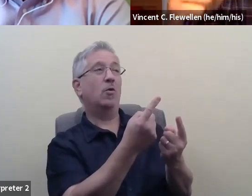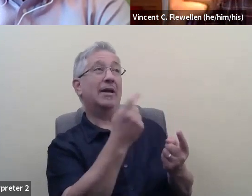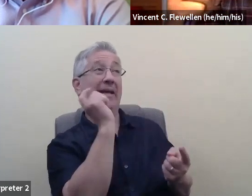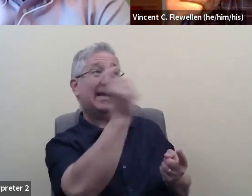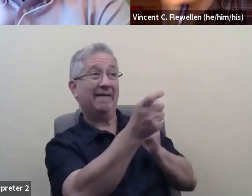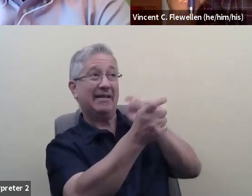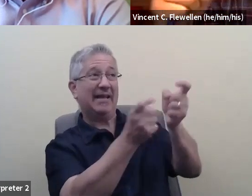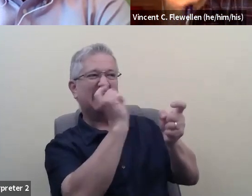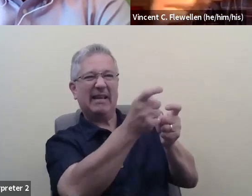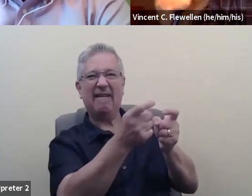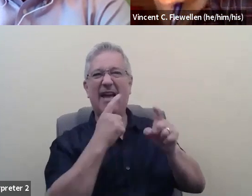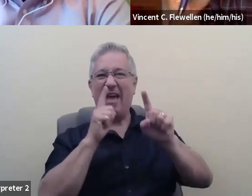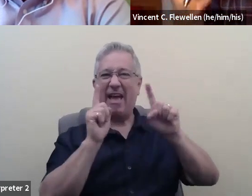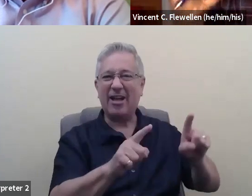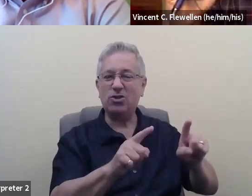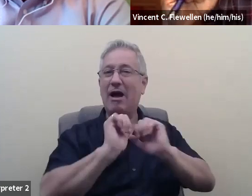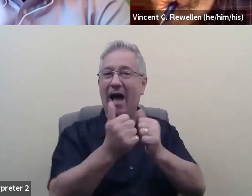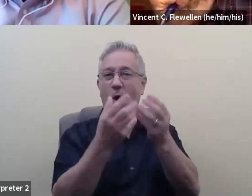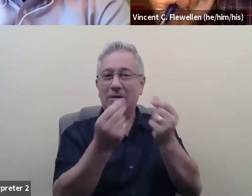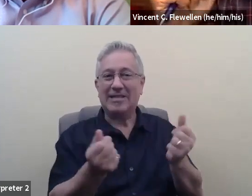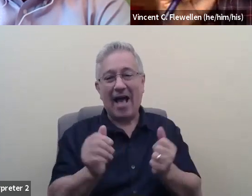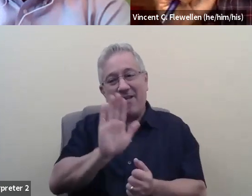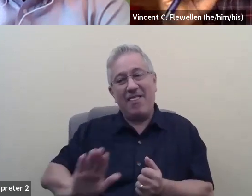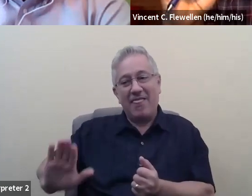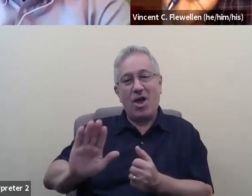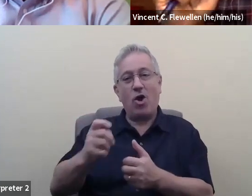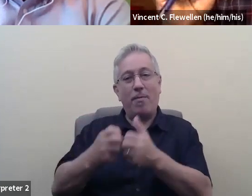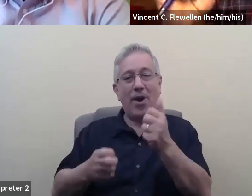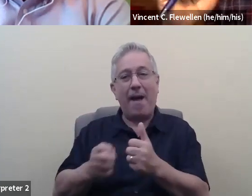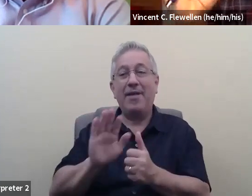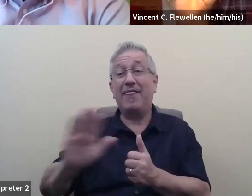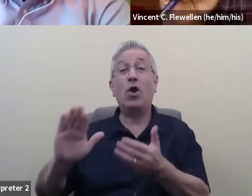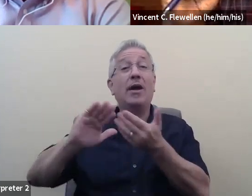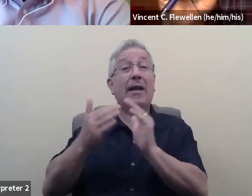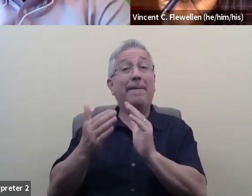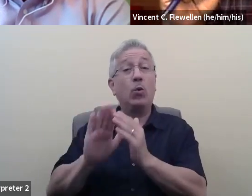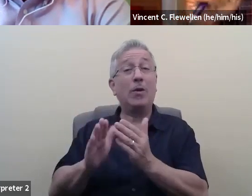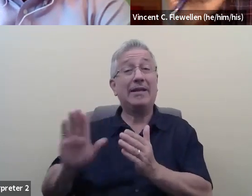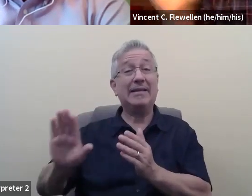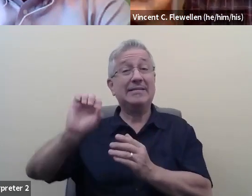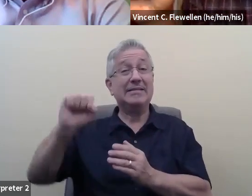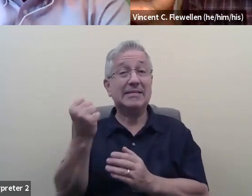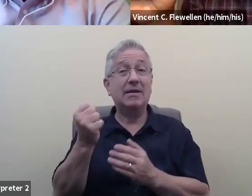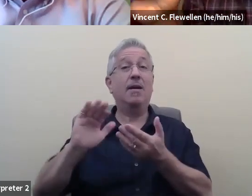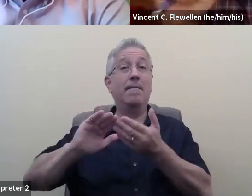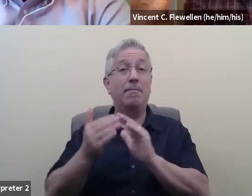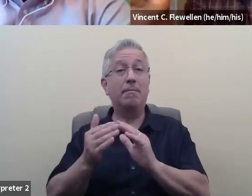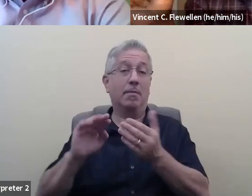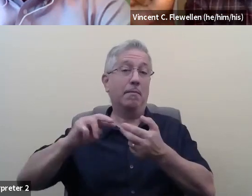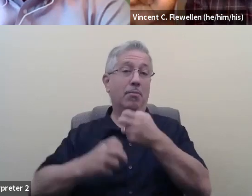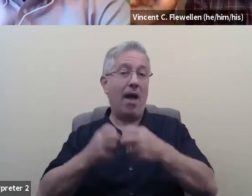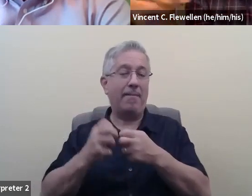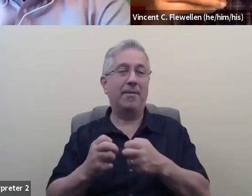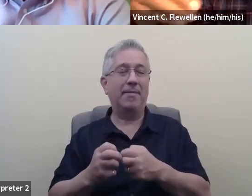to be prepared to somehow minimally respond with an acknowledgement of that story,